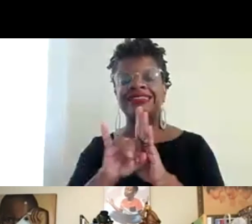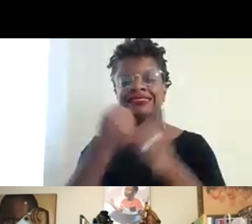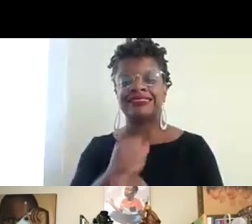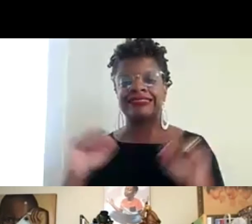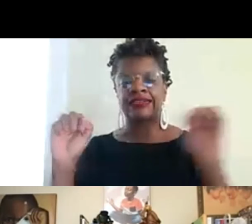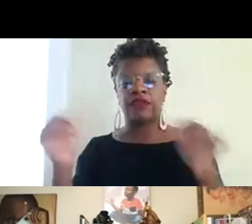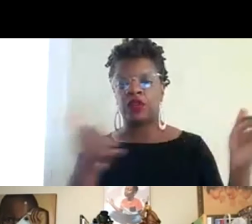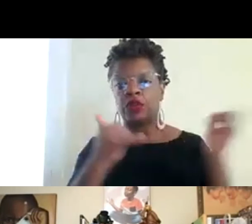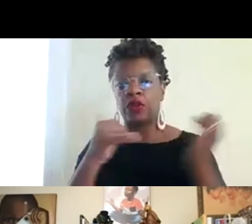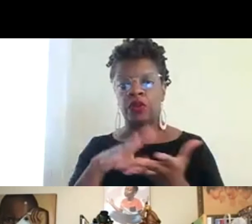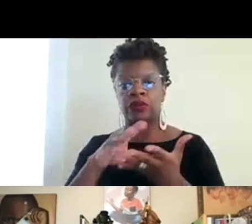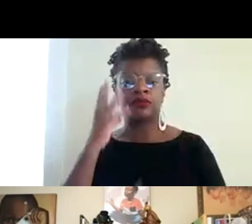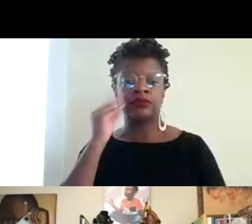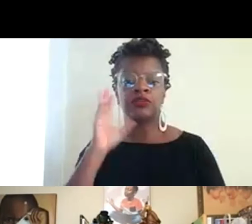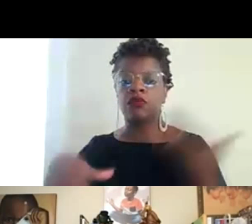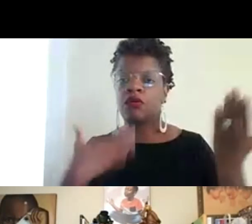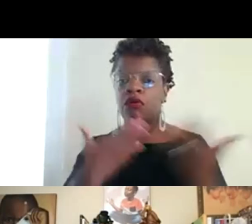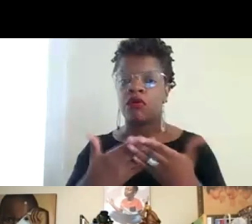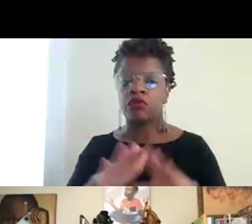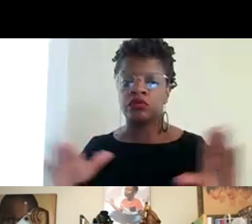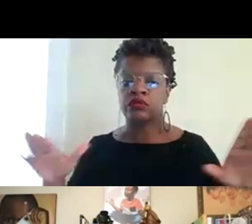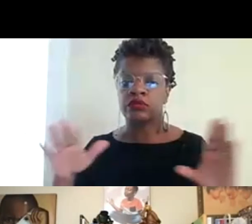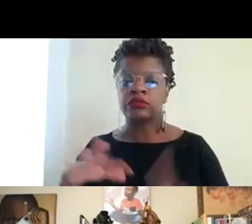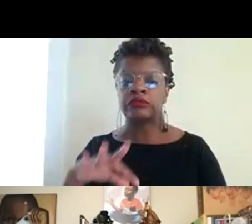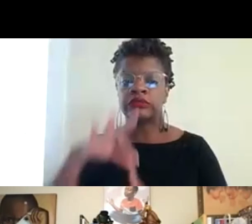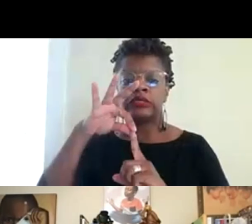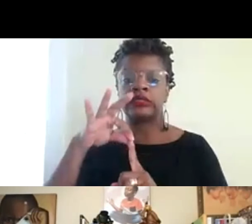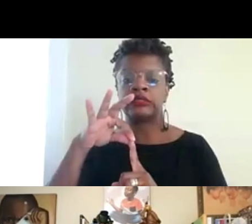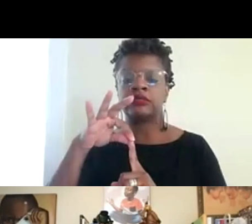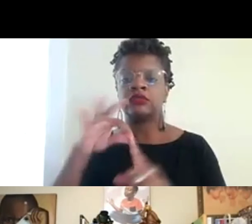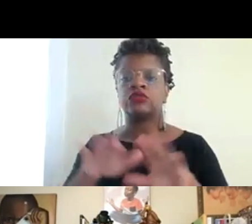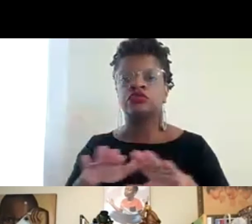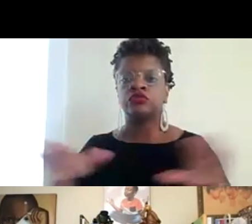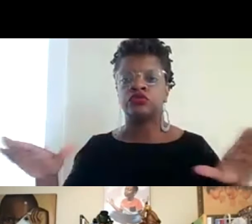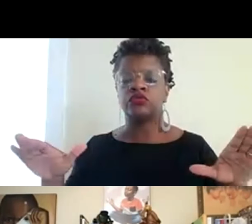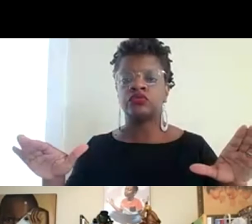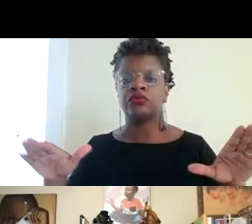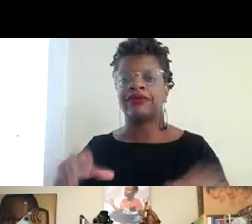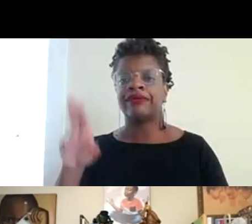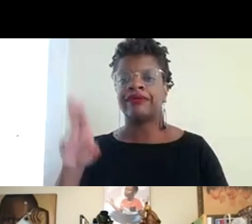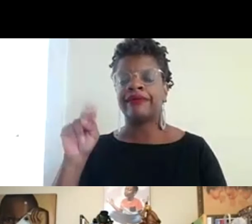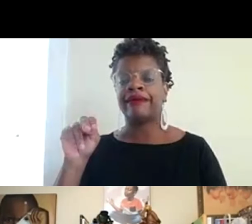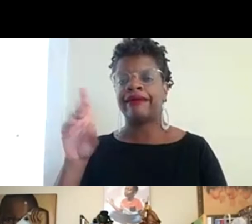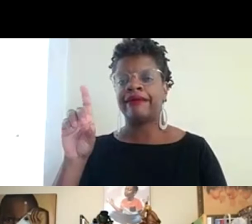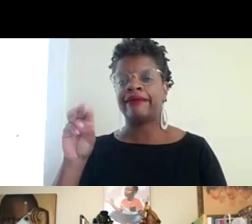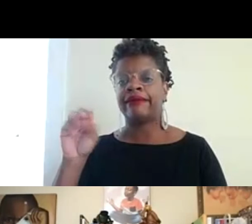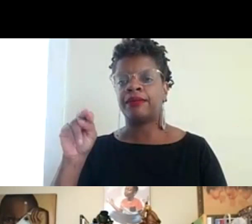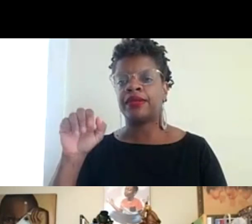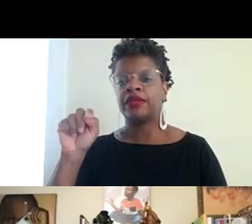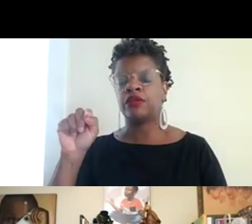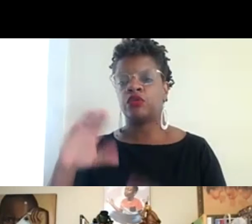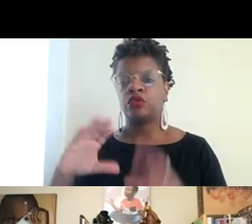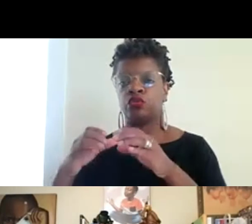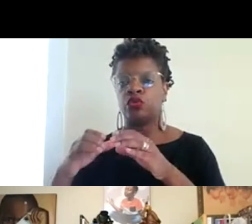playful learning experiences for all children, but in particular children from non-dominant groups and those children who have been